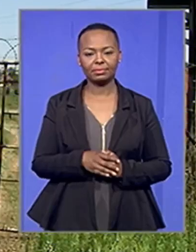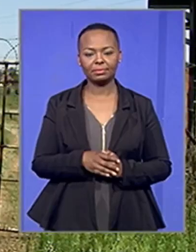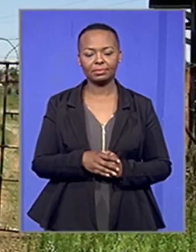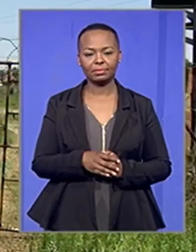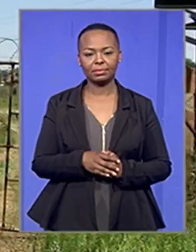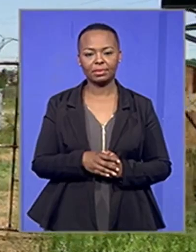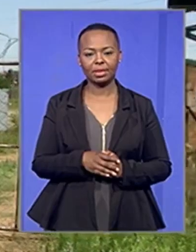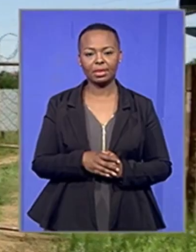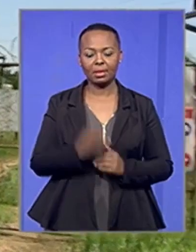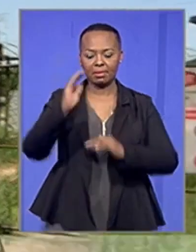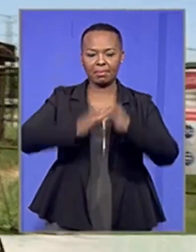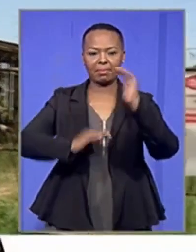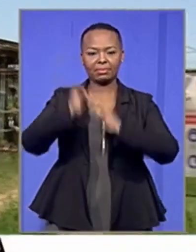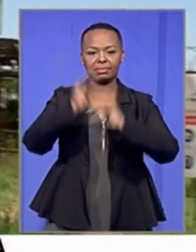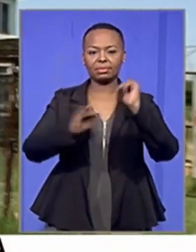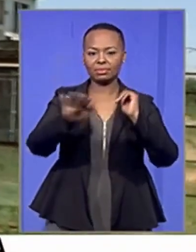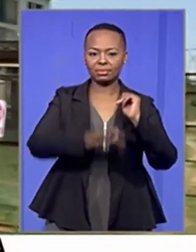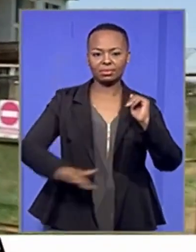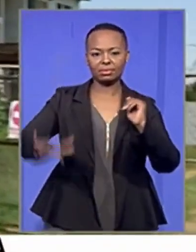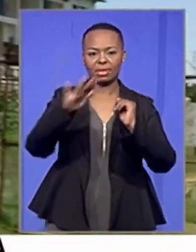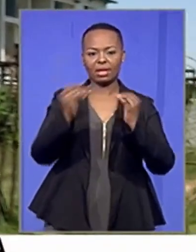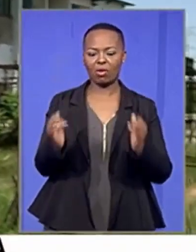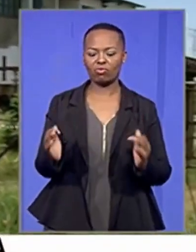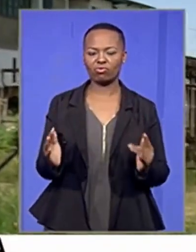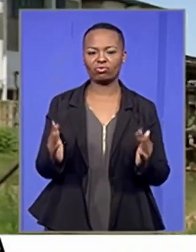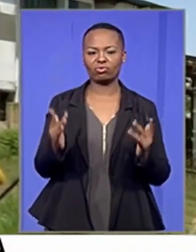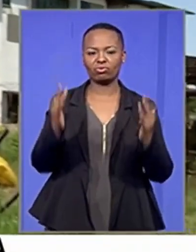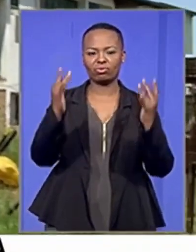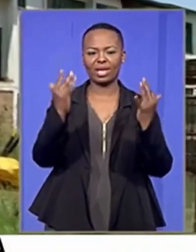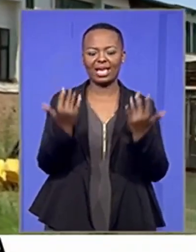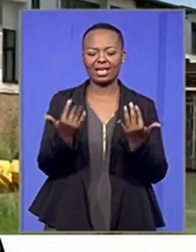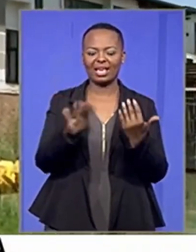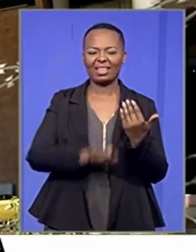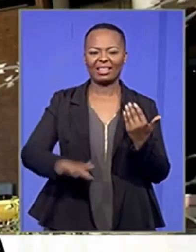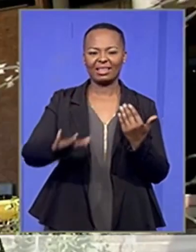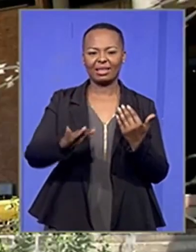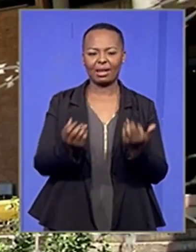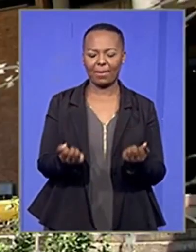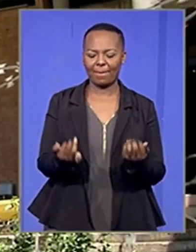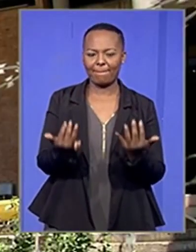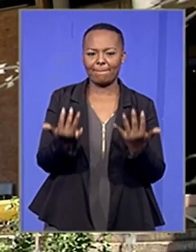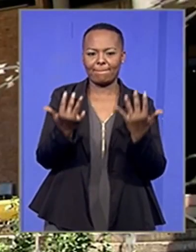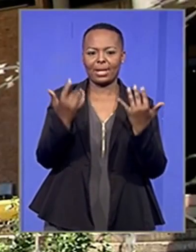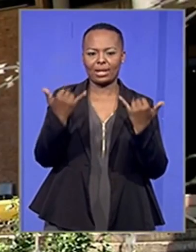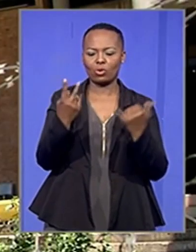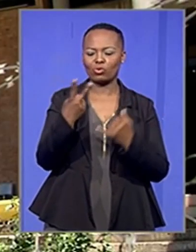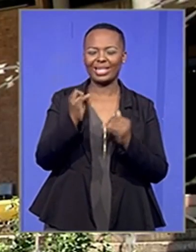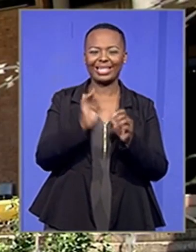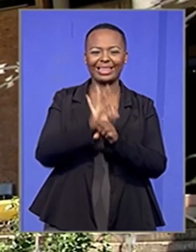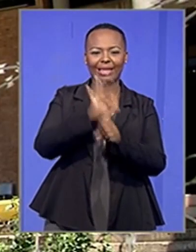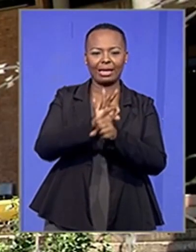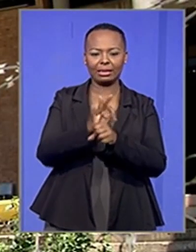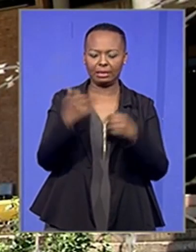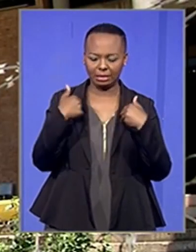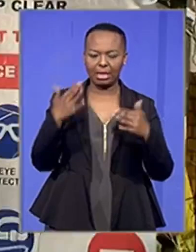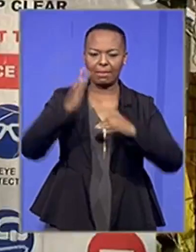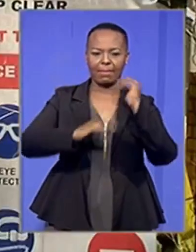Moago o dikanyeditswe ke tlhaga le mofero o sale o simolotswe ka 2013 mme le go fitlha ga jaana ga o ise o